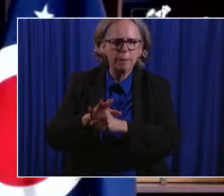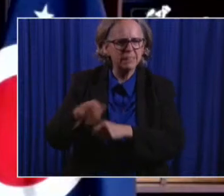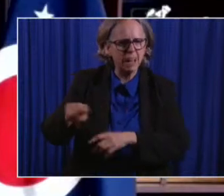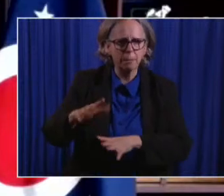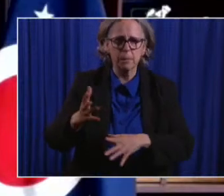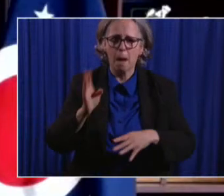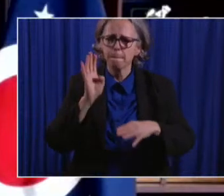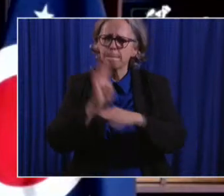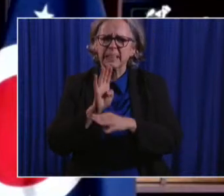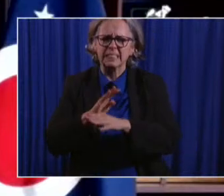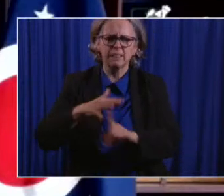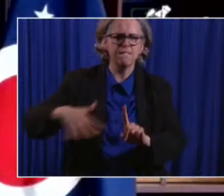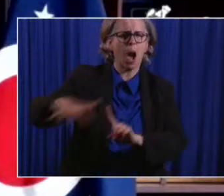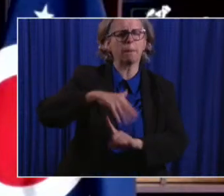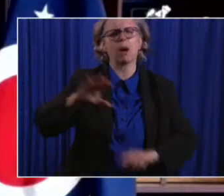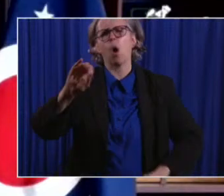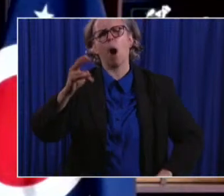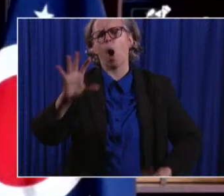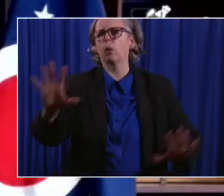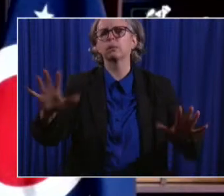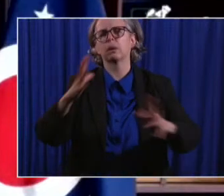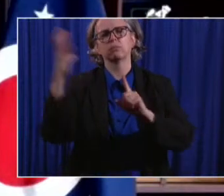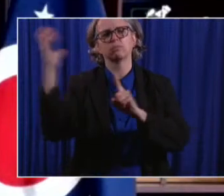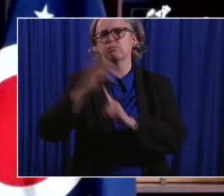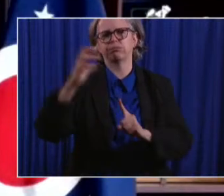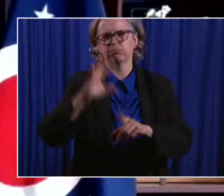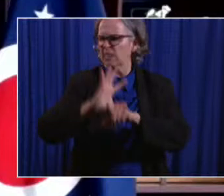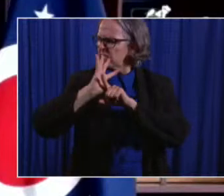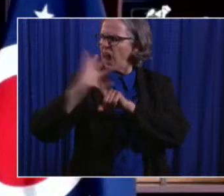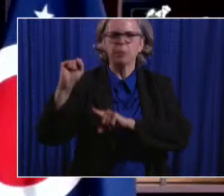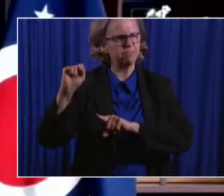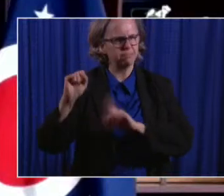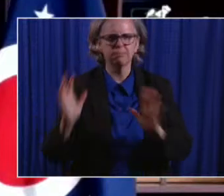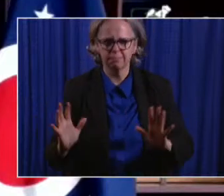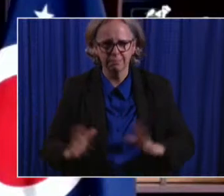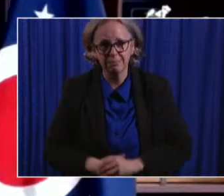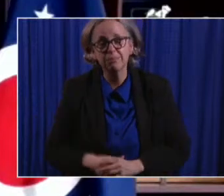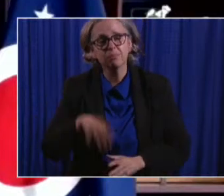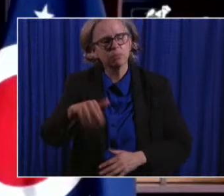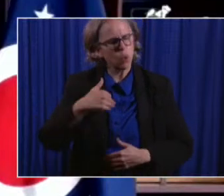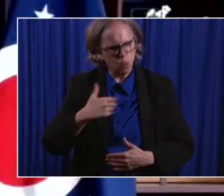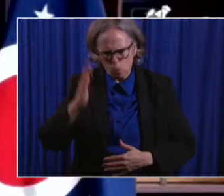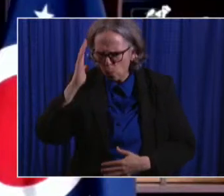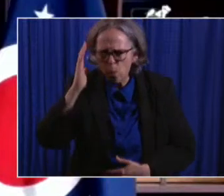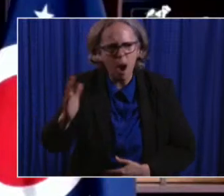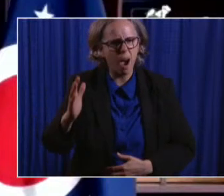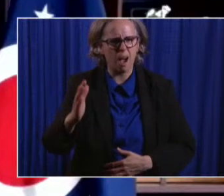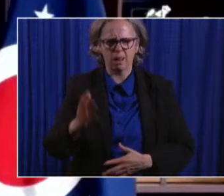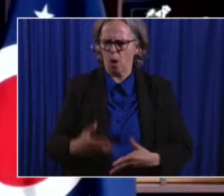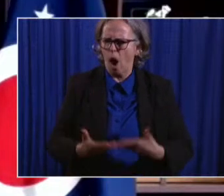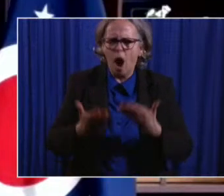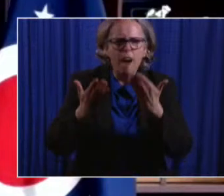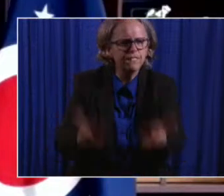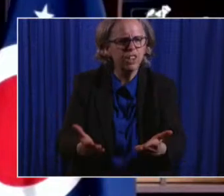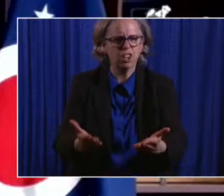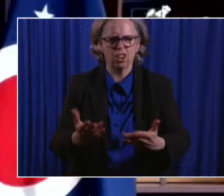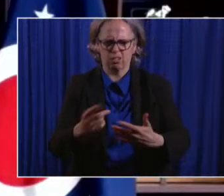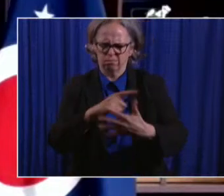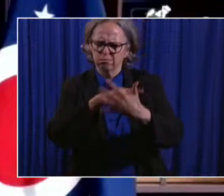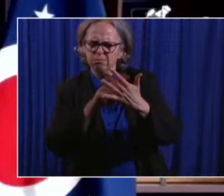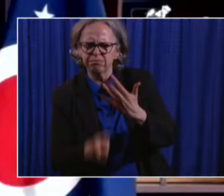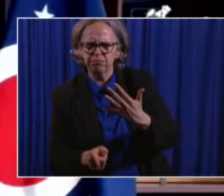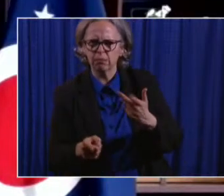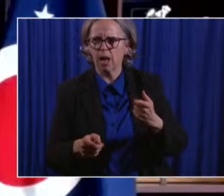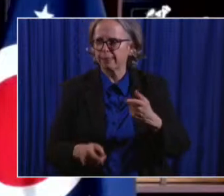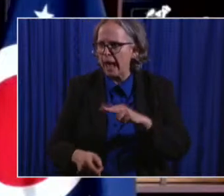and frankly deliver on the most important deliverables for them, which to them was making sure that we